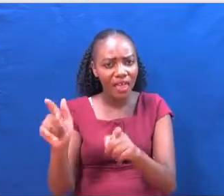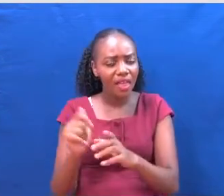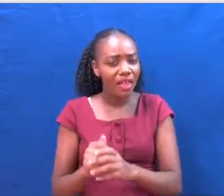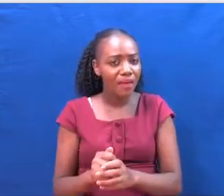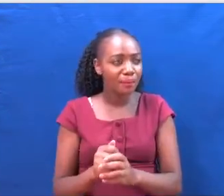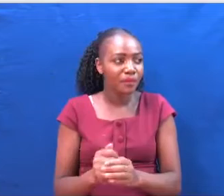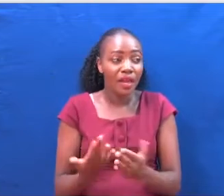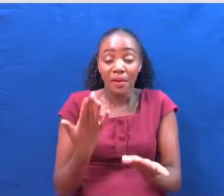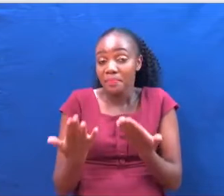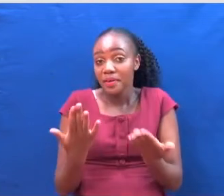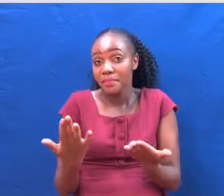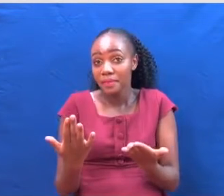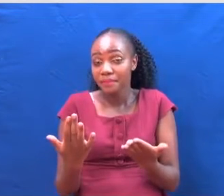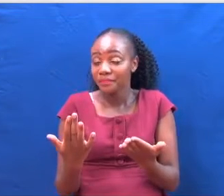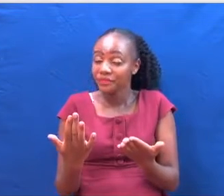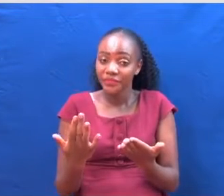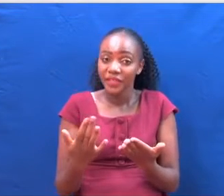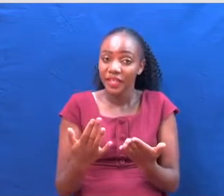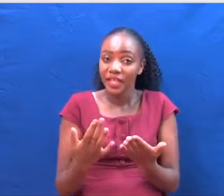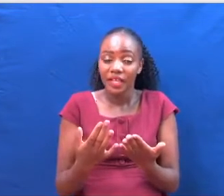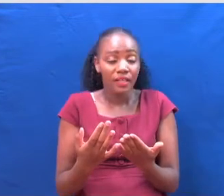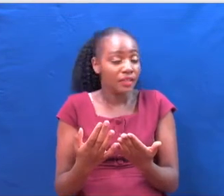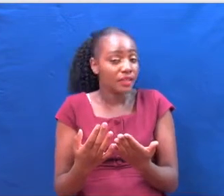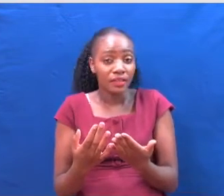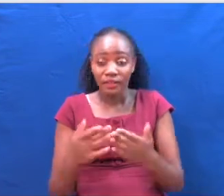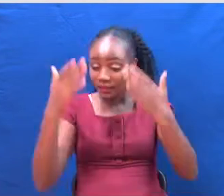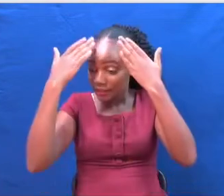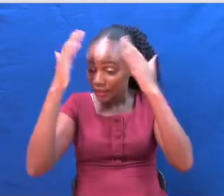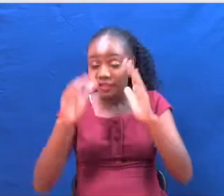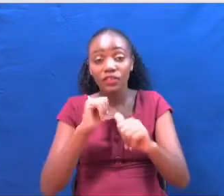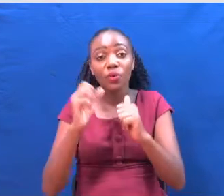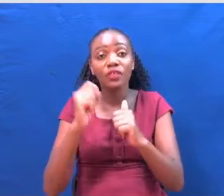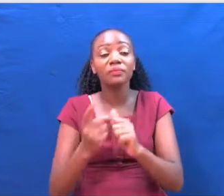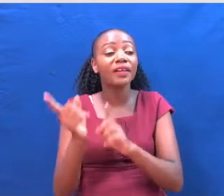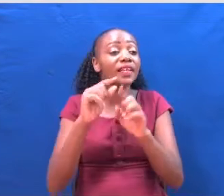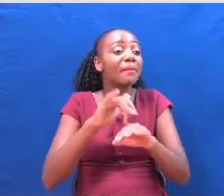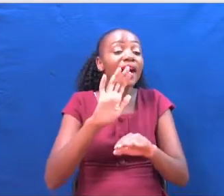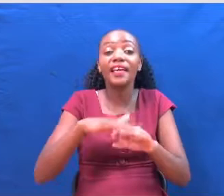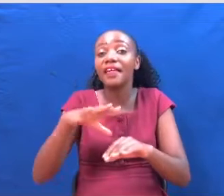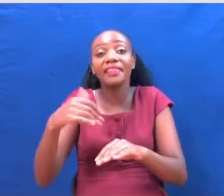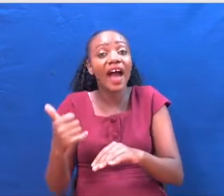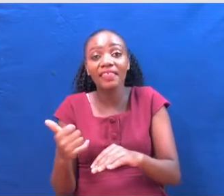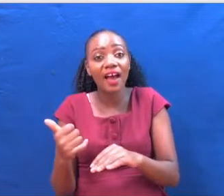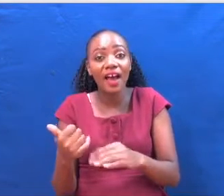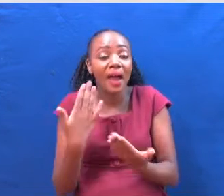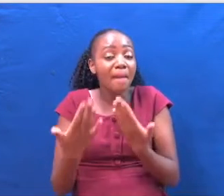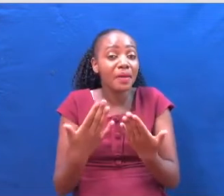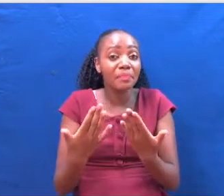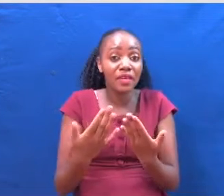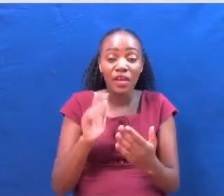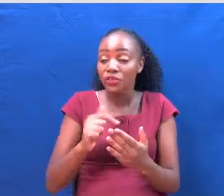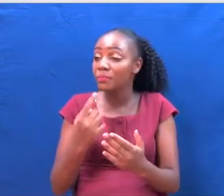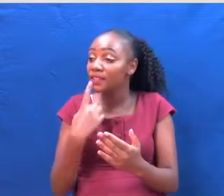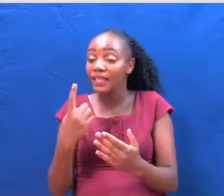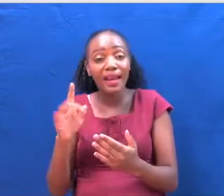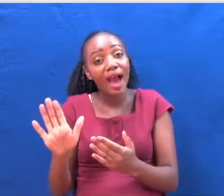Maybe, Chair, in our calendar, she doesn't know which month comes earlier than the other. Could be. You, first of all, you need to